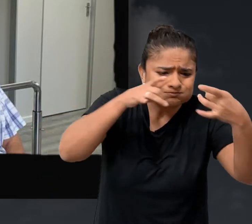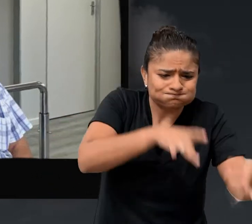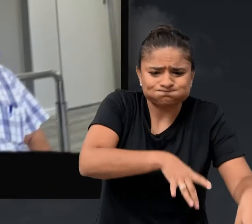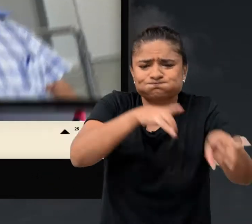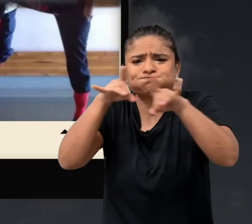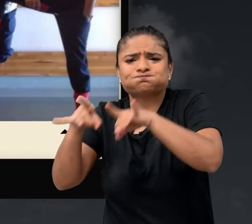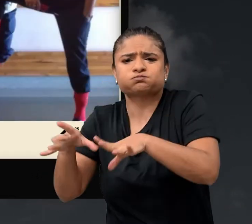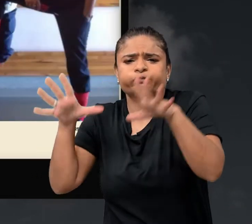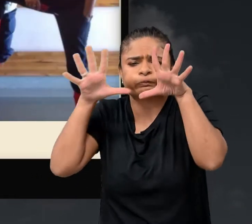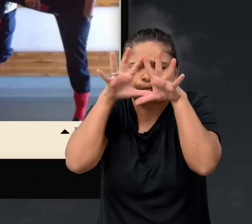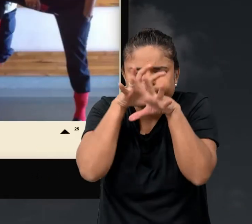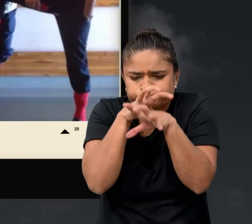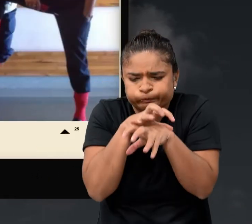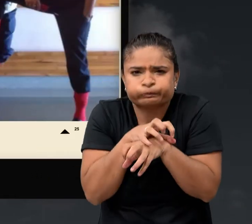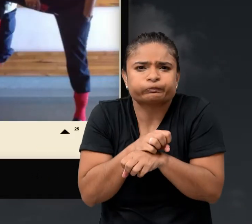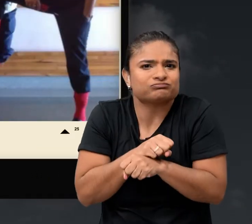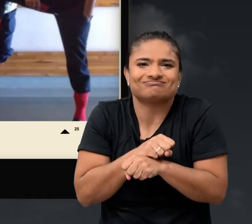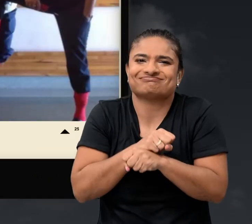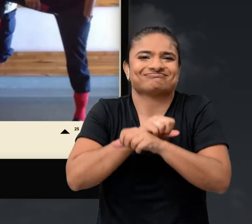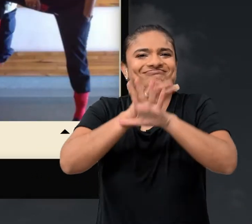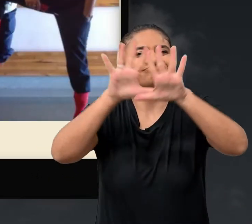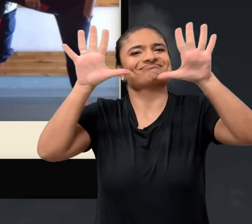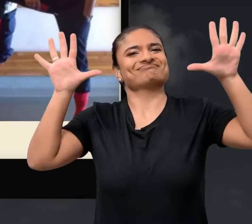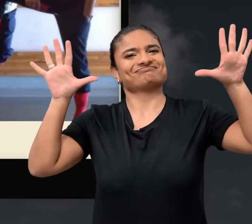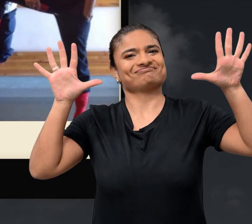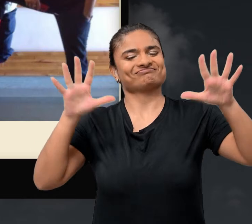very dark period.